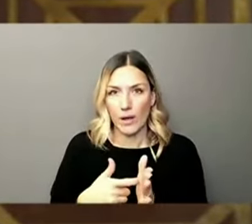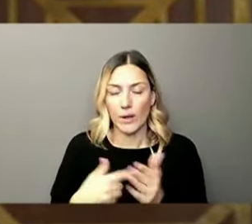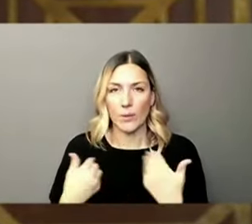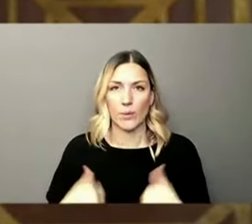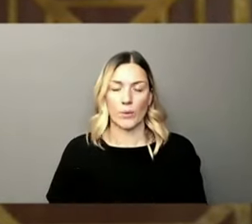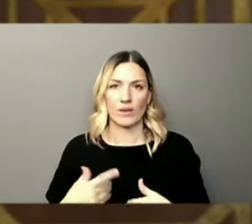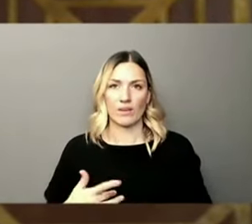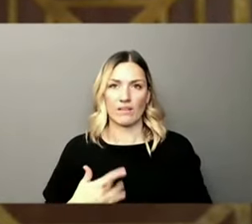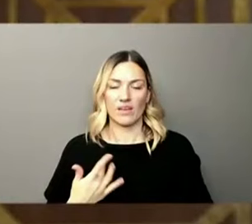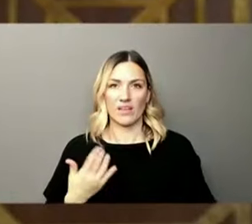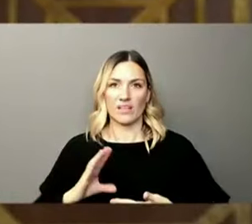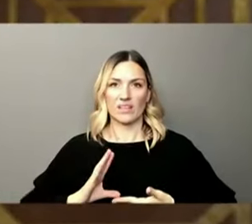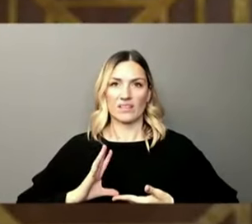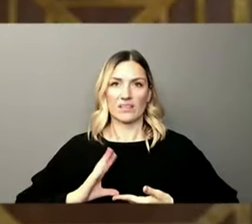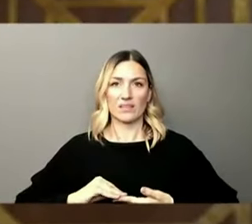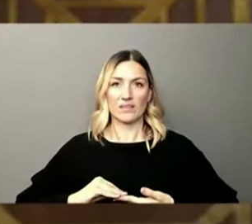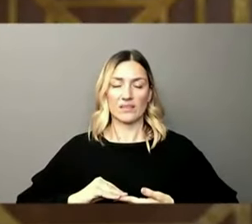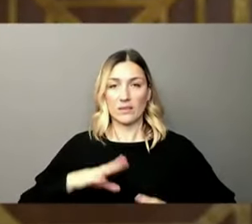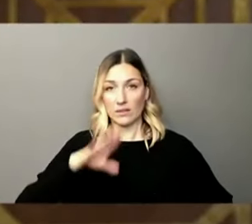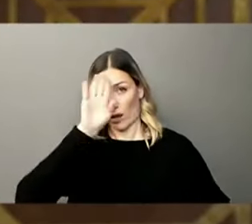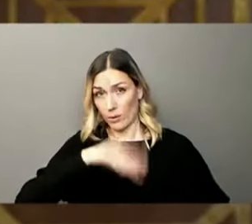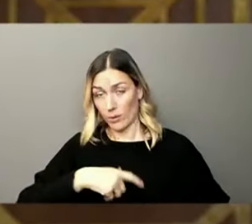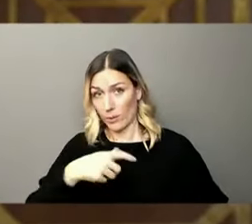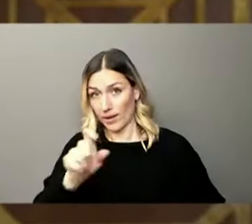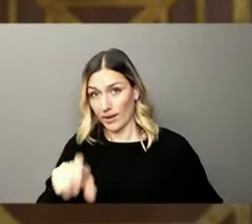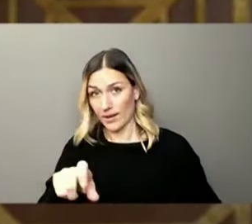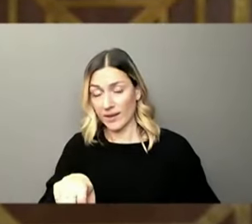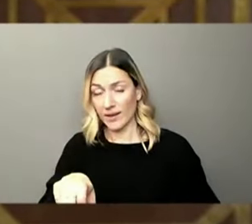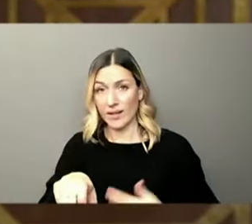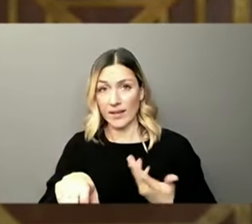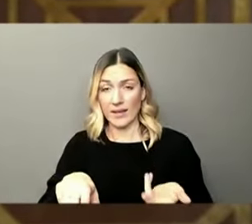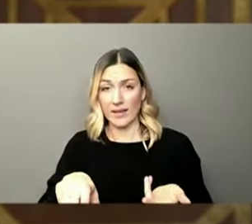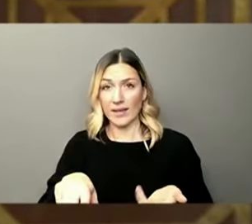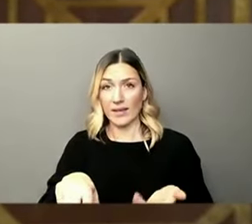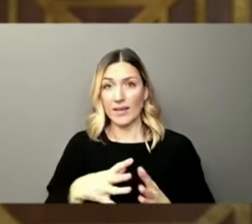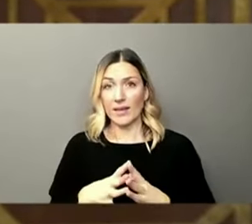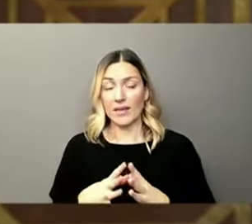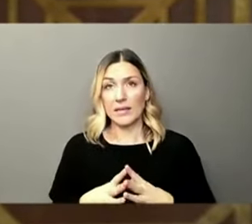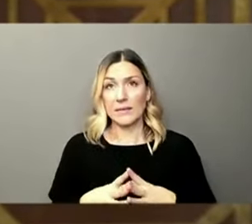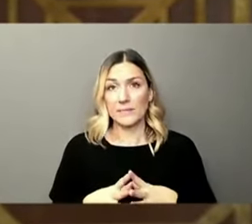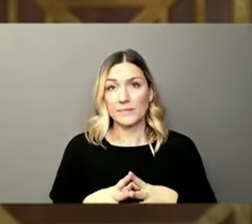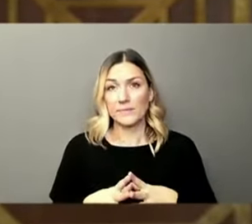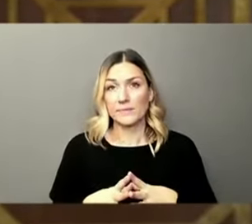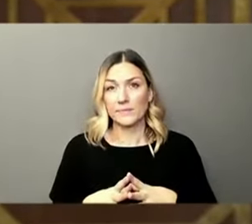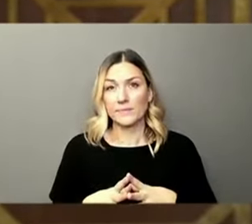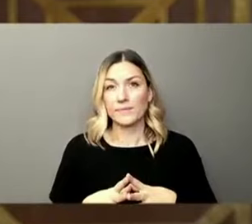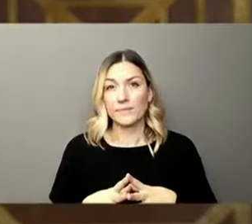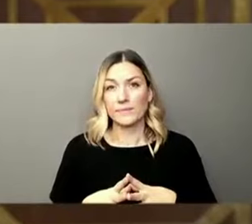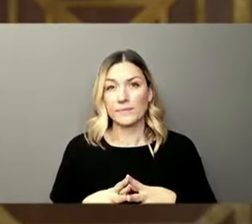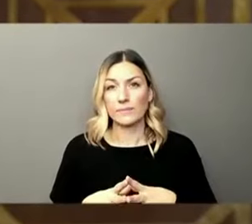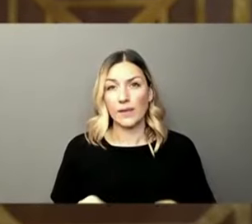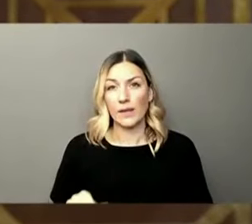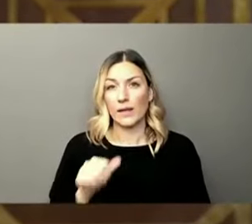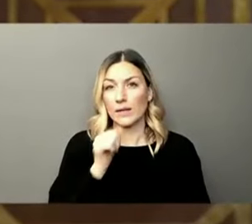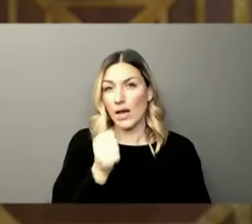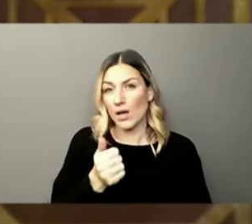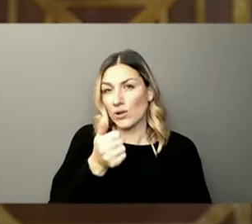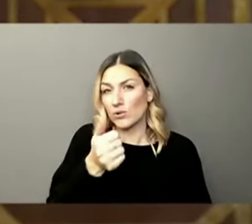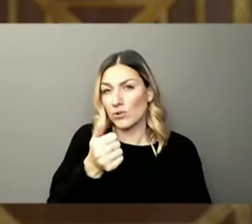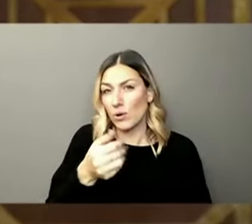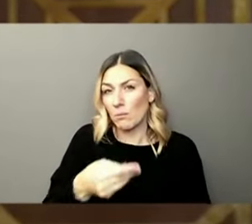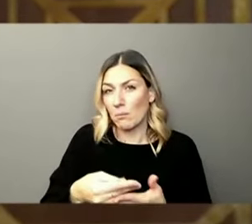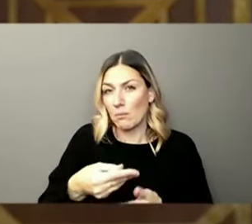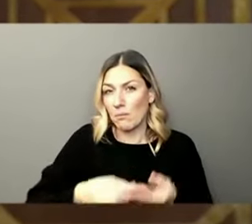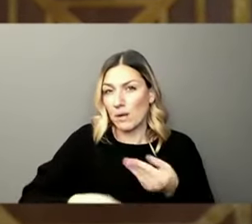demoralizing because you know you need it and it's out of you know, not in your own personal budget to cover